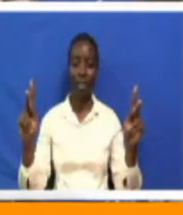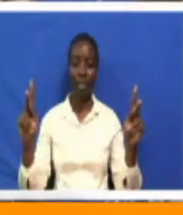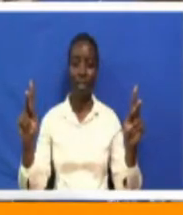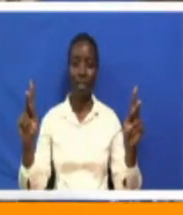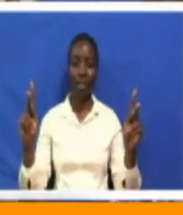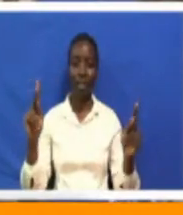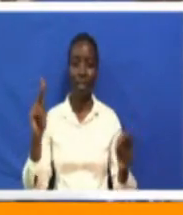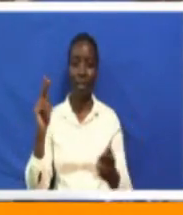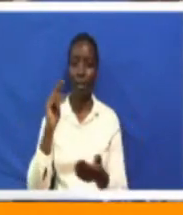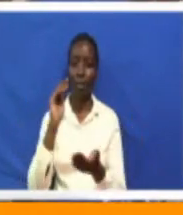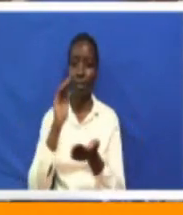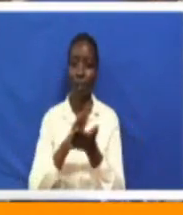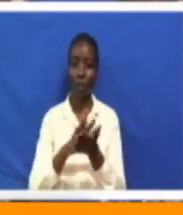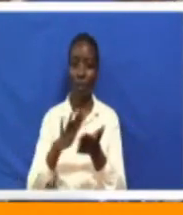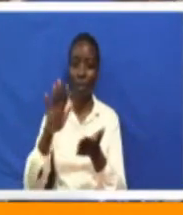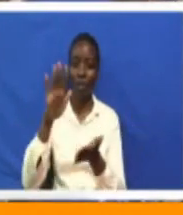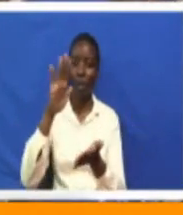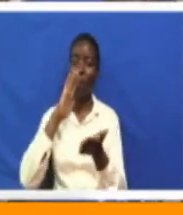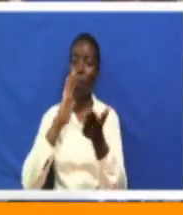foreign